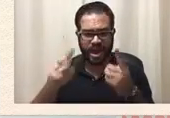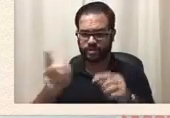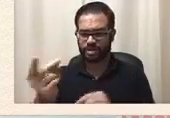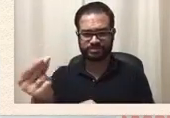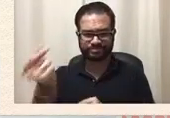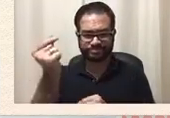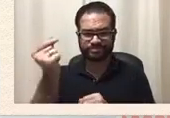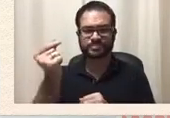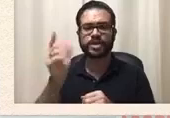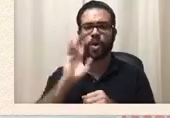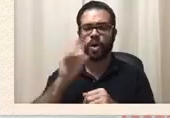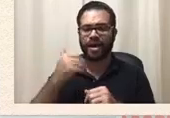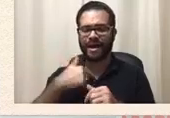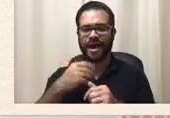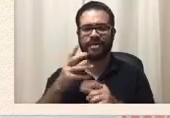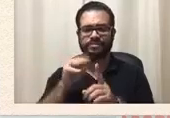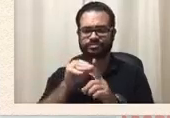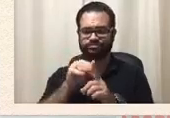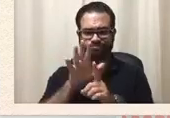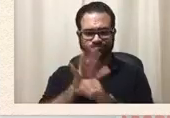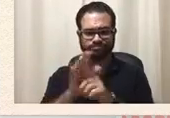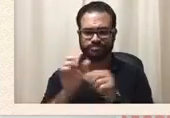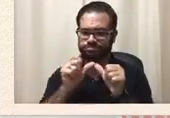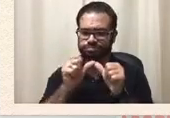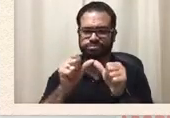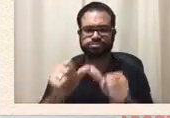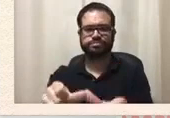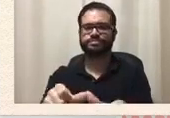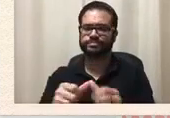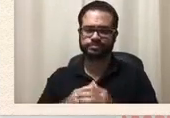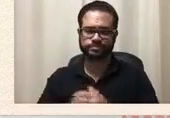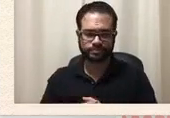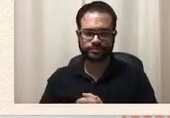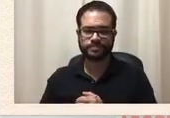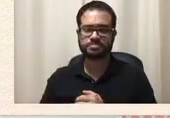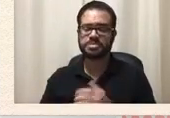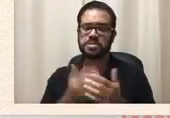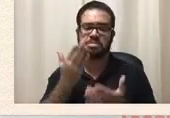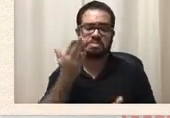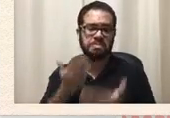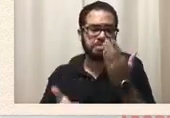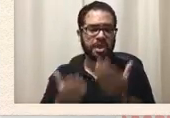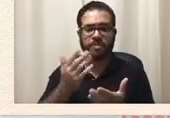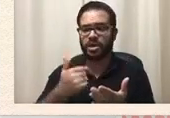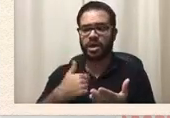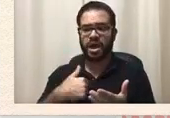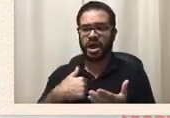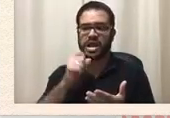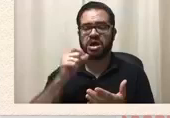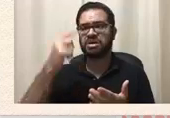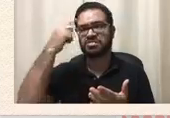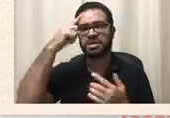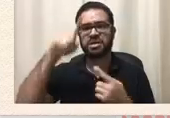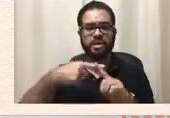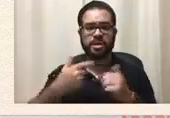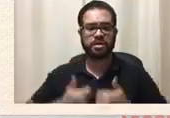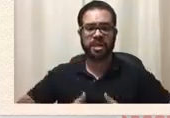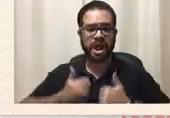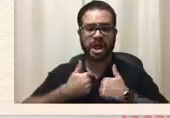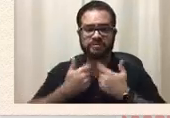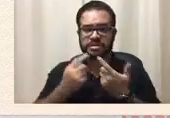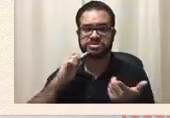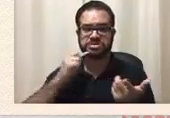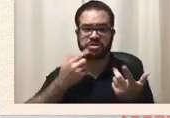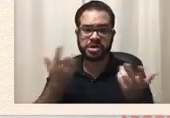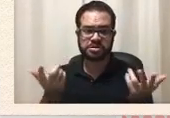effect. Perhaps I didn't take life seriously. Perhaps I was